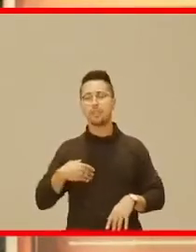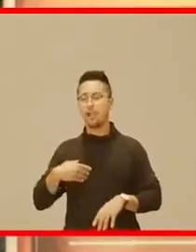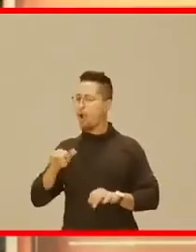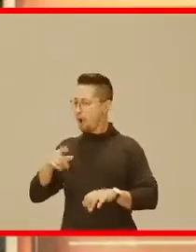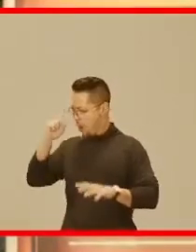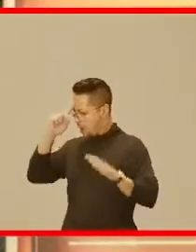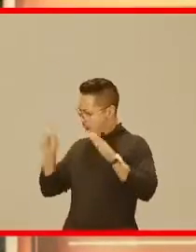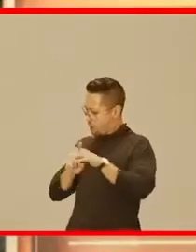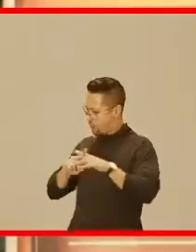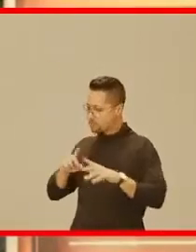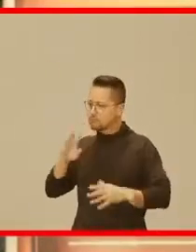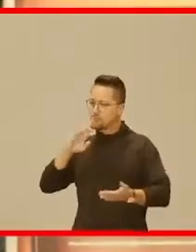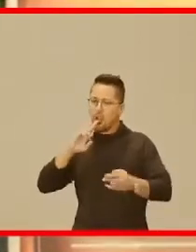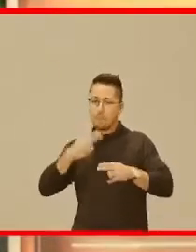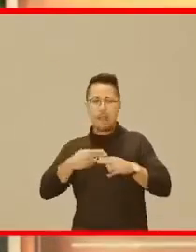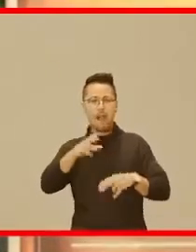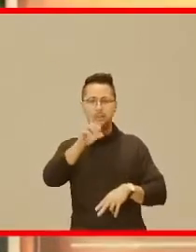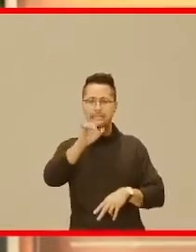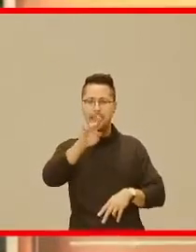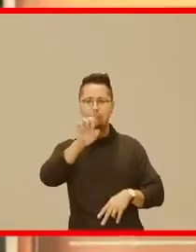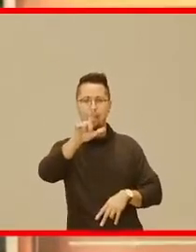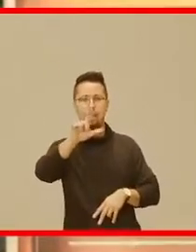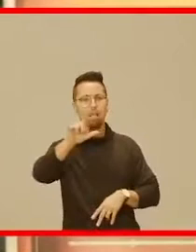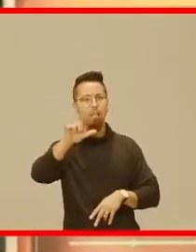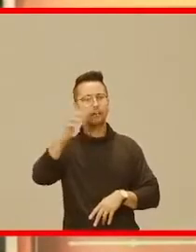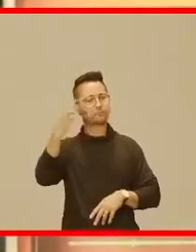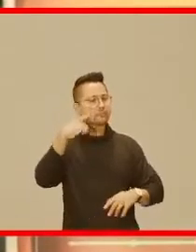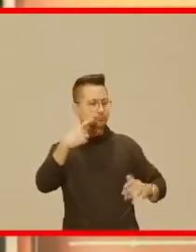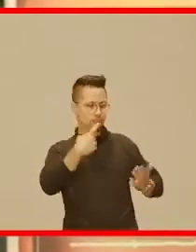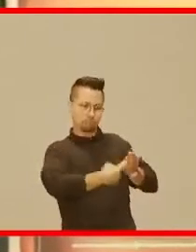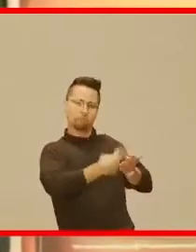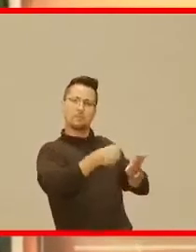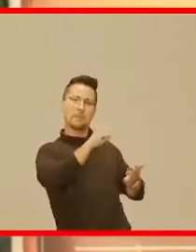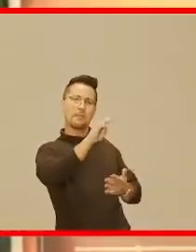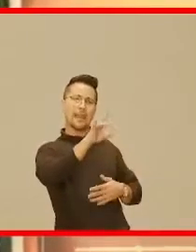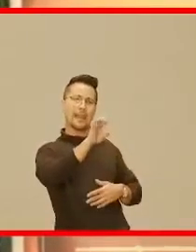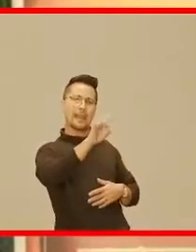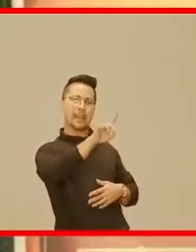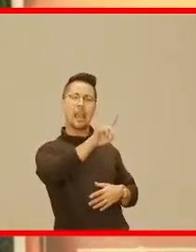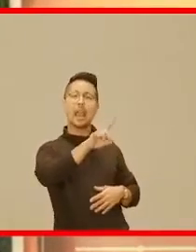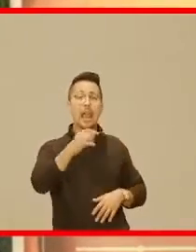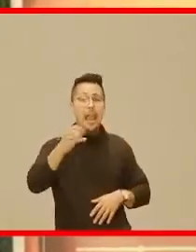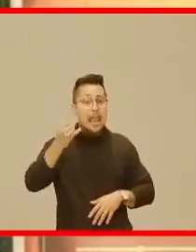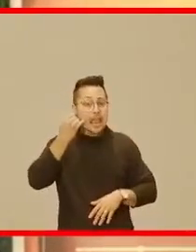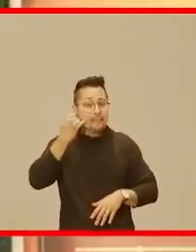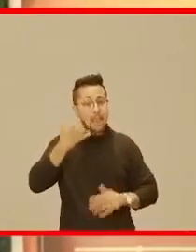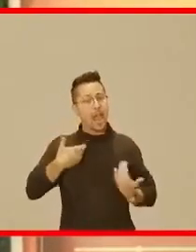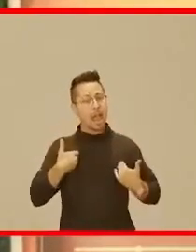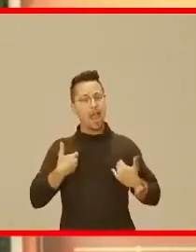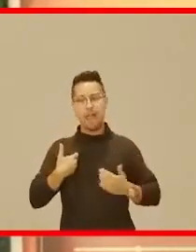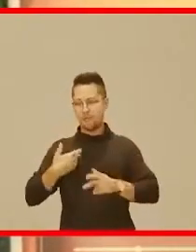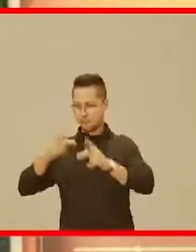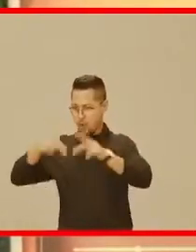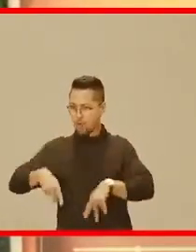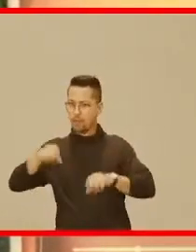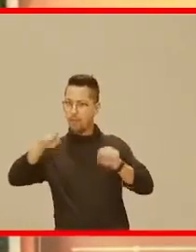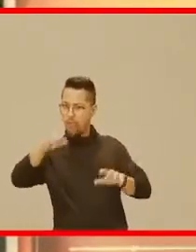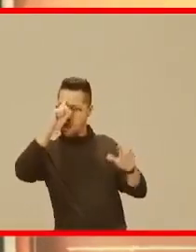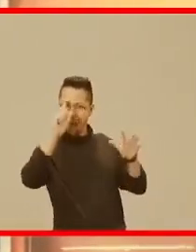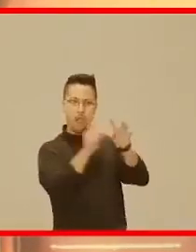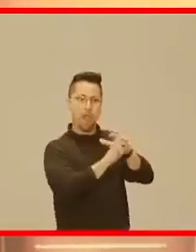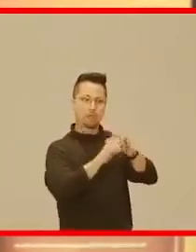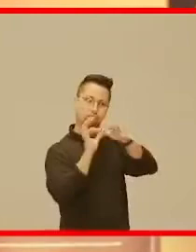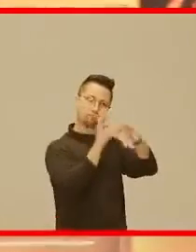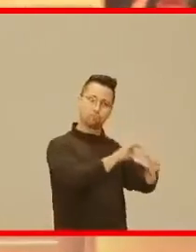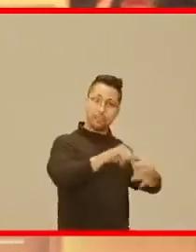talking Medicaid. That's Daniel. I need Daniel to pay depends on that. attention to this, and they have a name to the face, and they have a face rather to the issue, and that's half the battle.